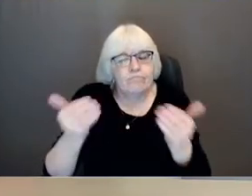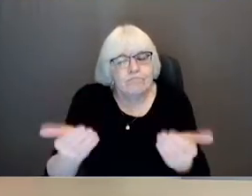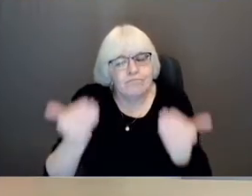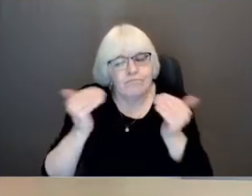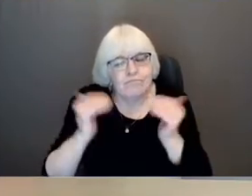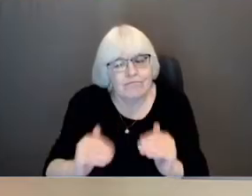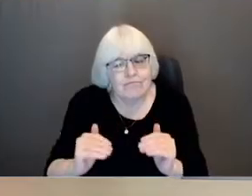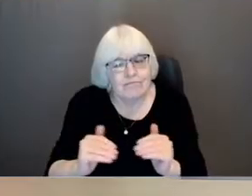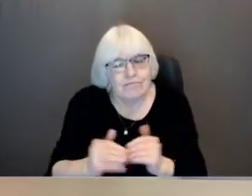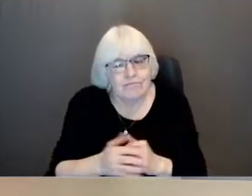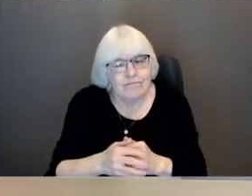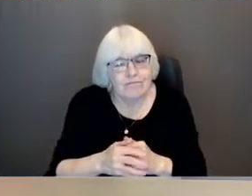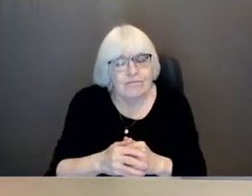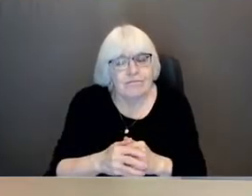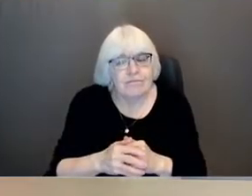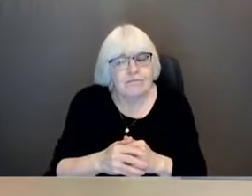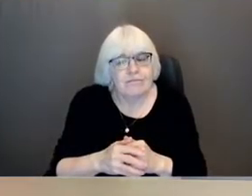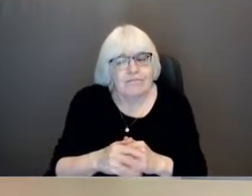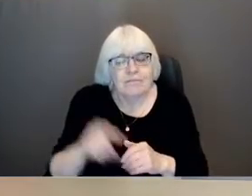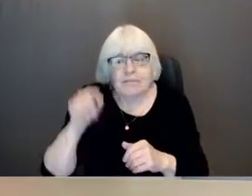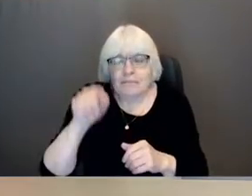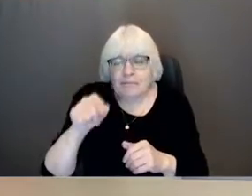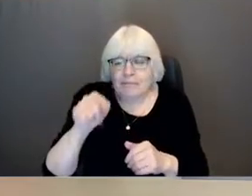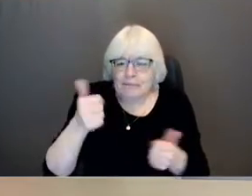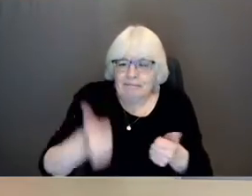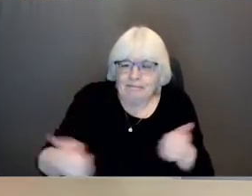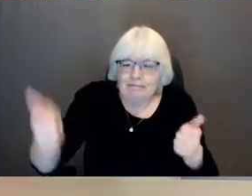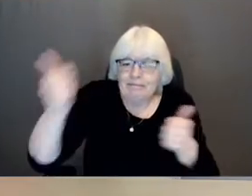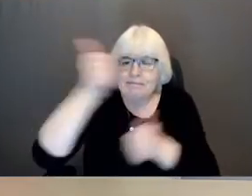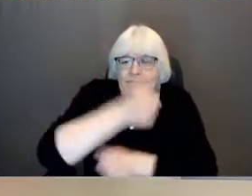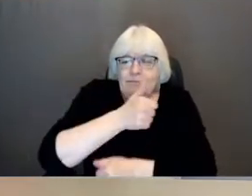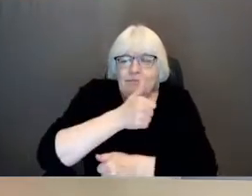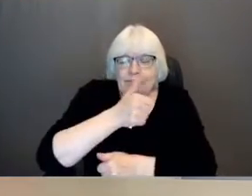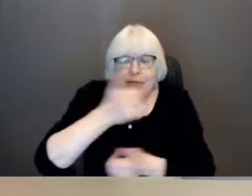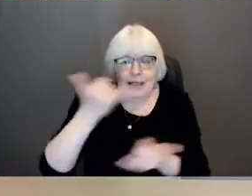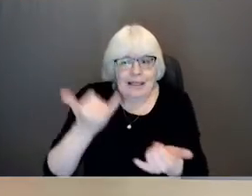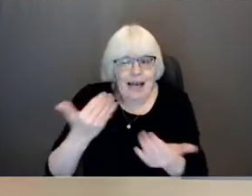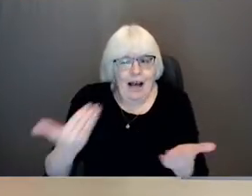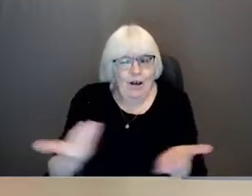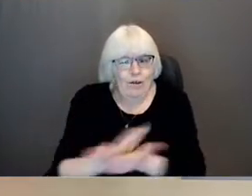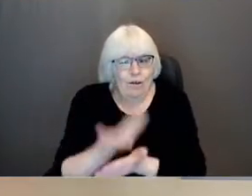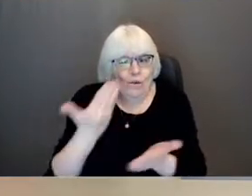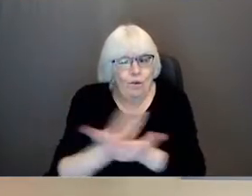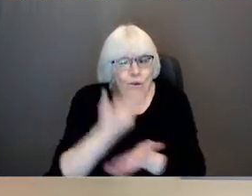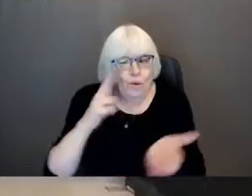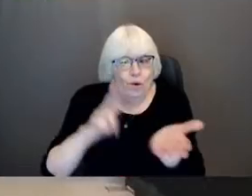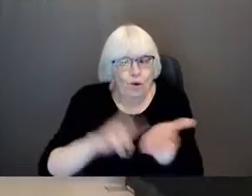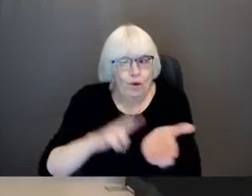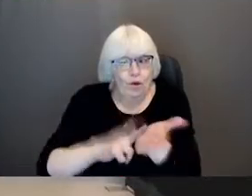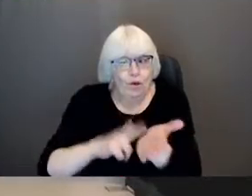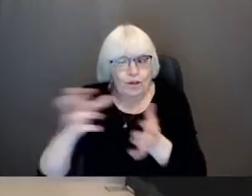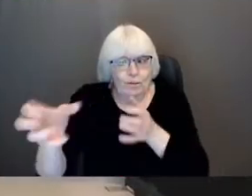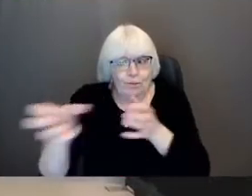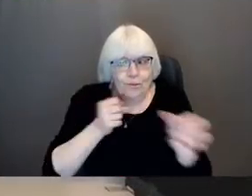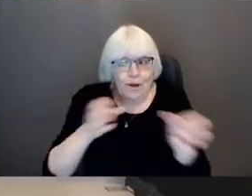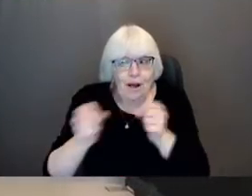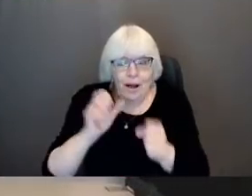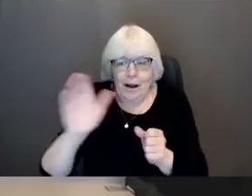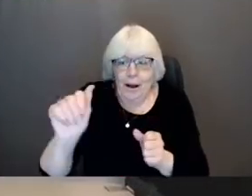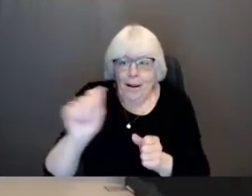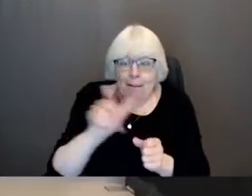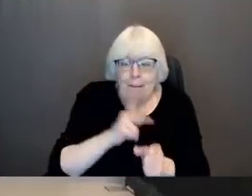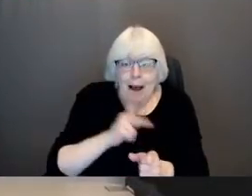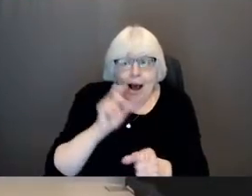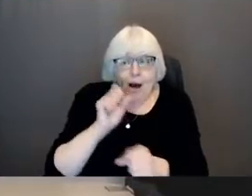What specifically will they be assigned to, and where is the greatest need right now? I'll let Dr.